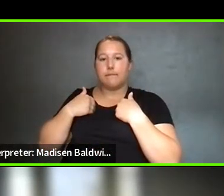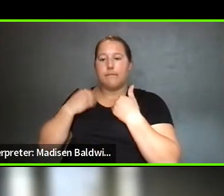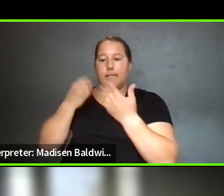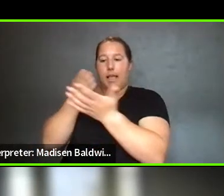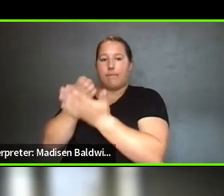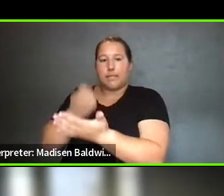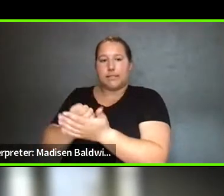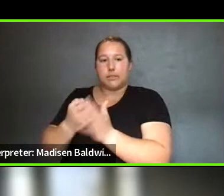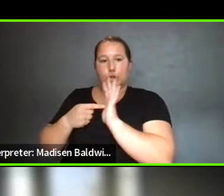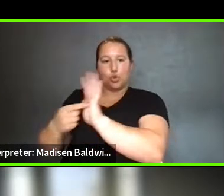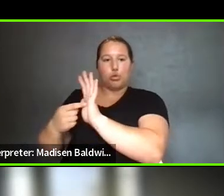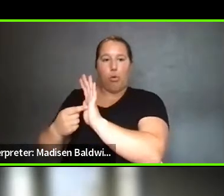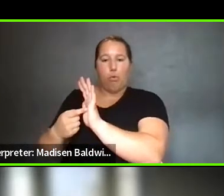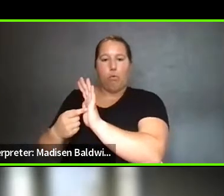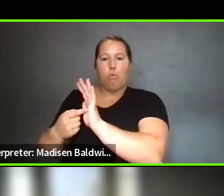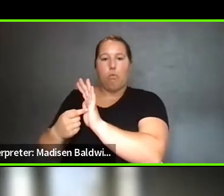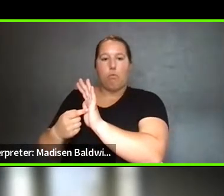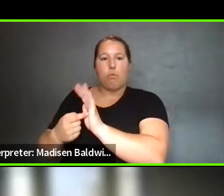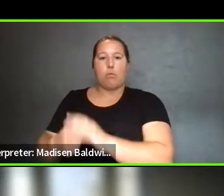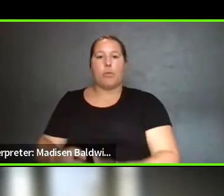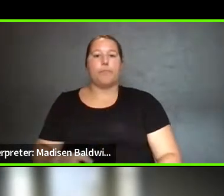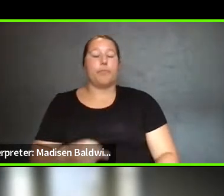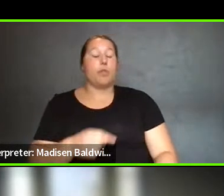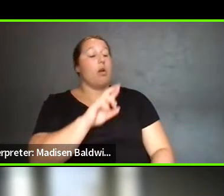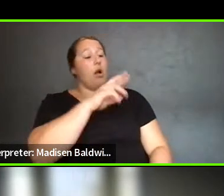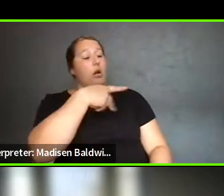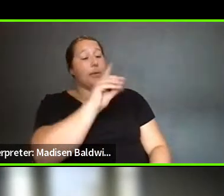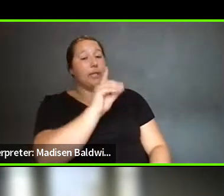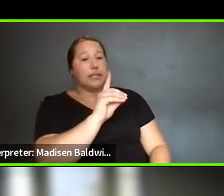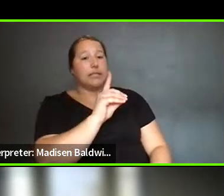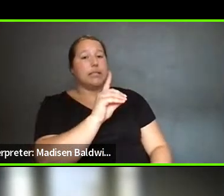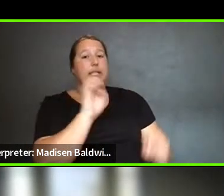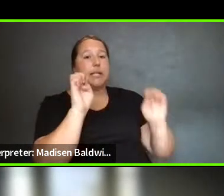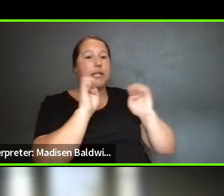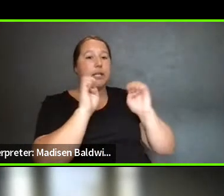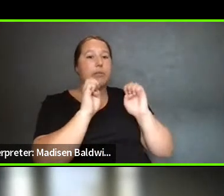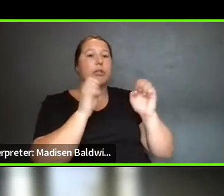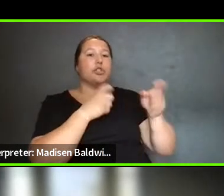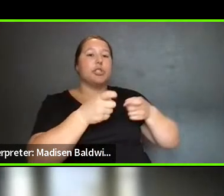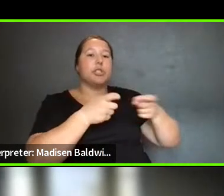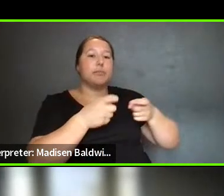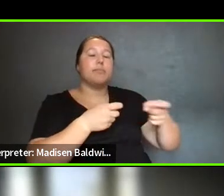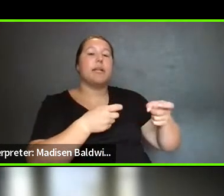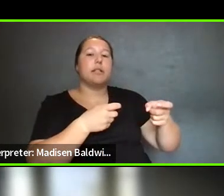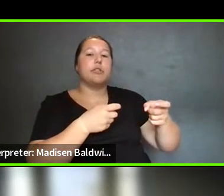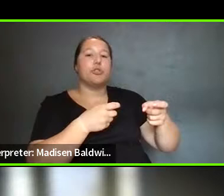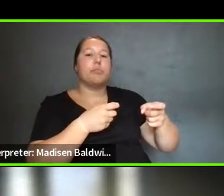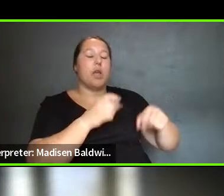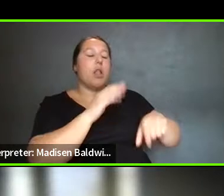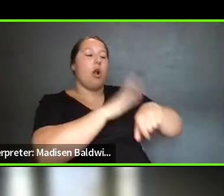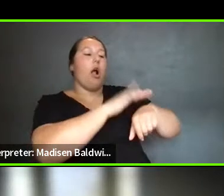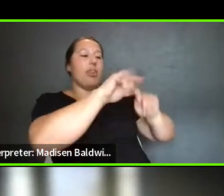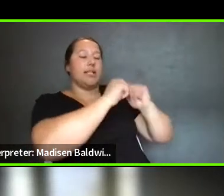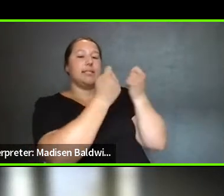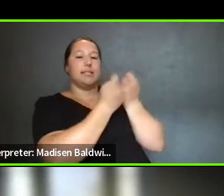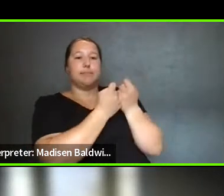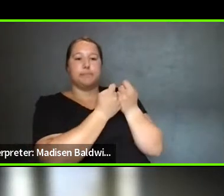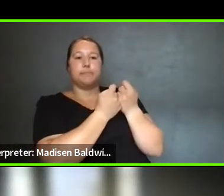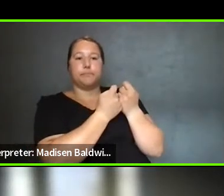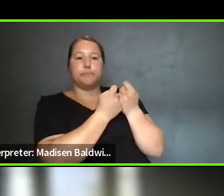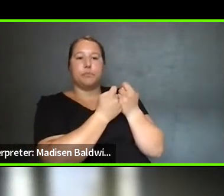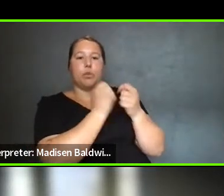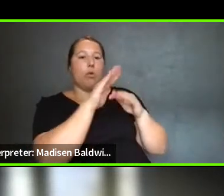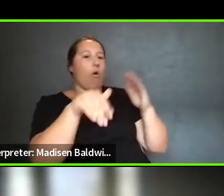to show it? So RPD and emergency management is on that governance team. So all of the key players are